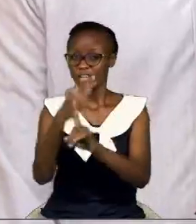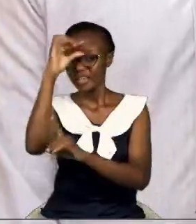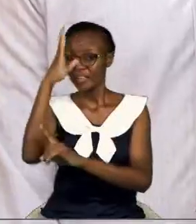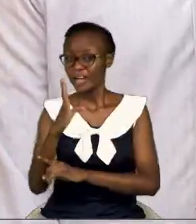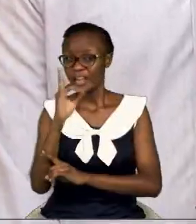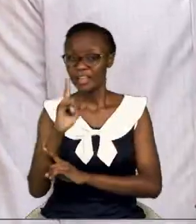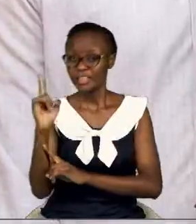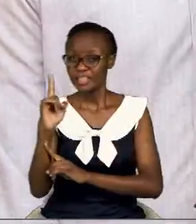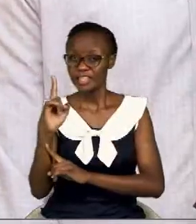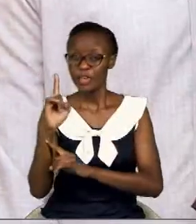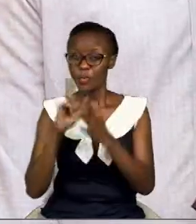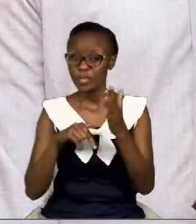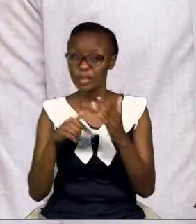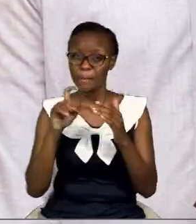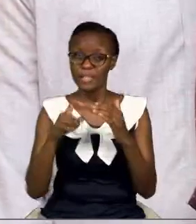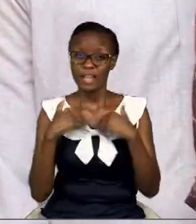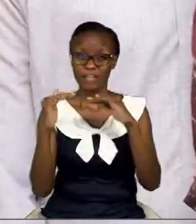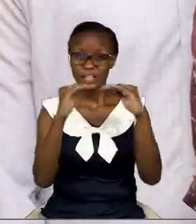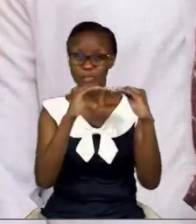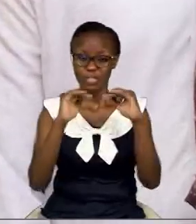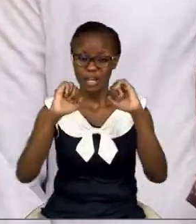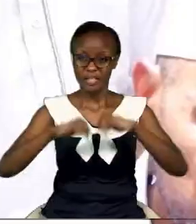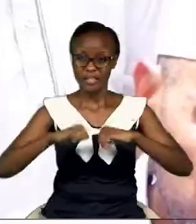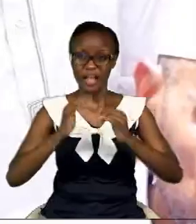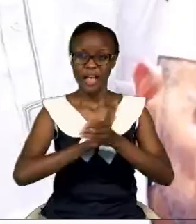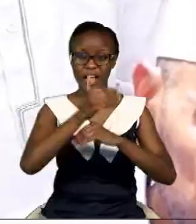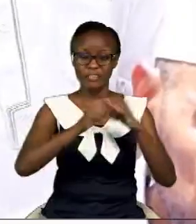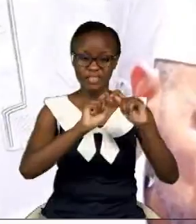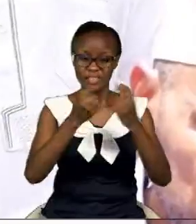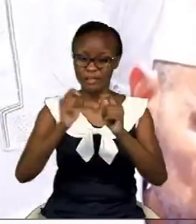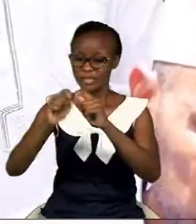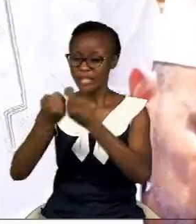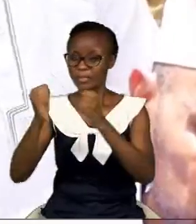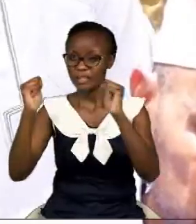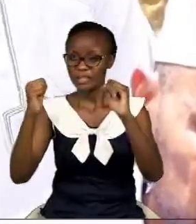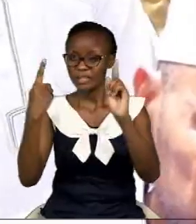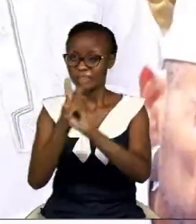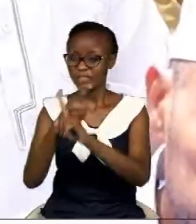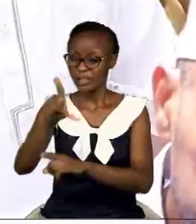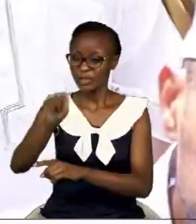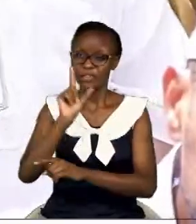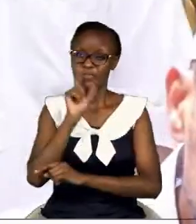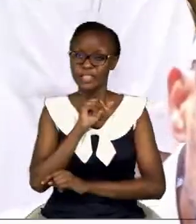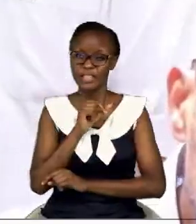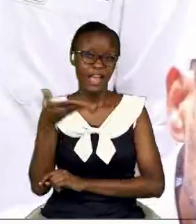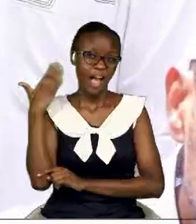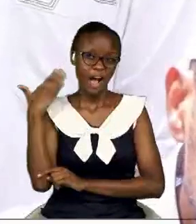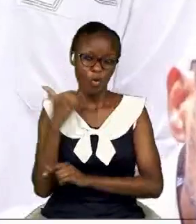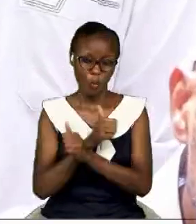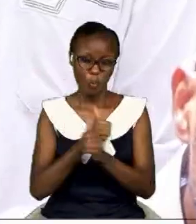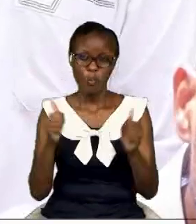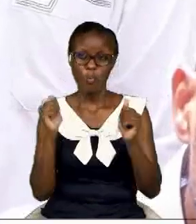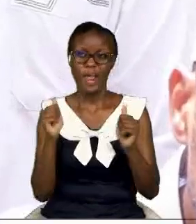a negotiated democracy, through endorsements by clans, which in the previous elections have proven to be working in the